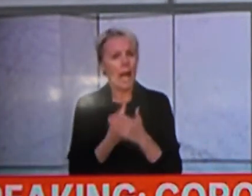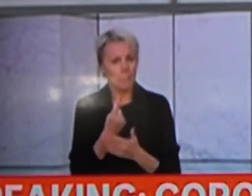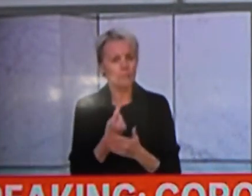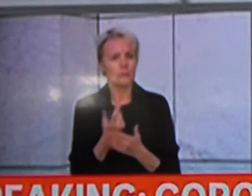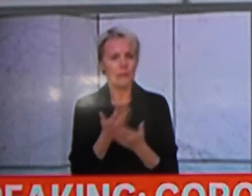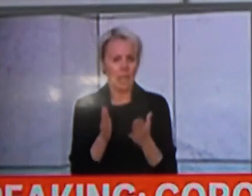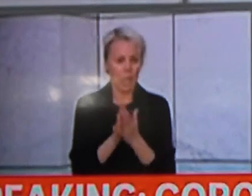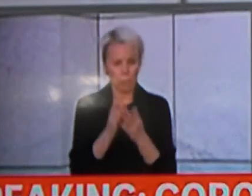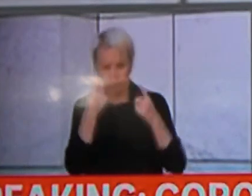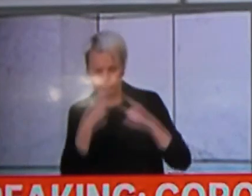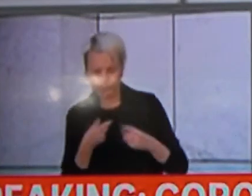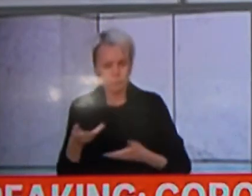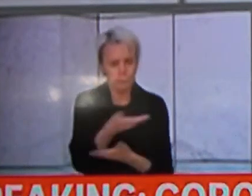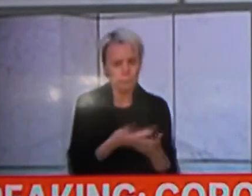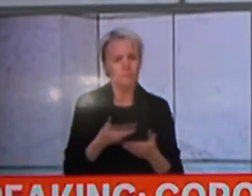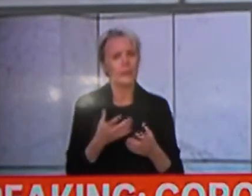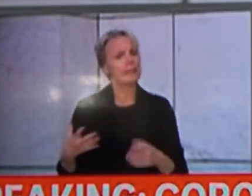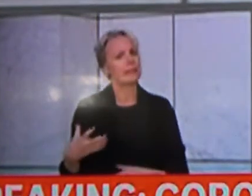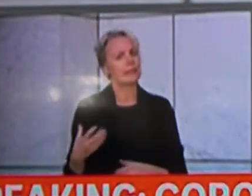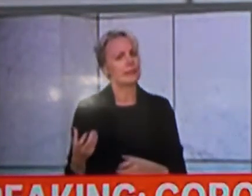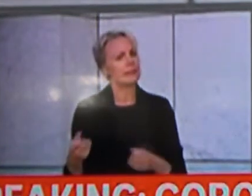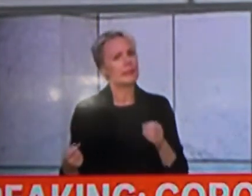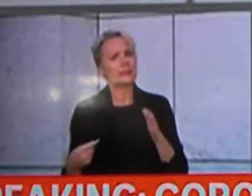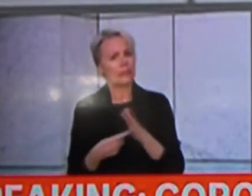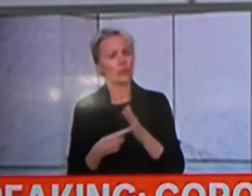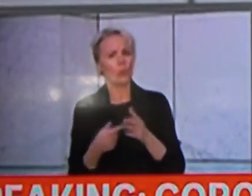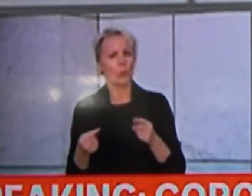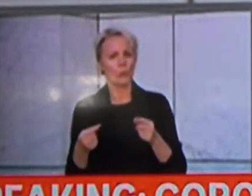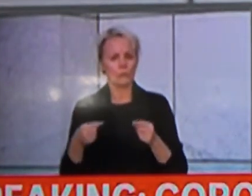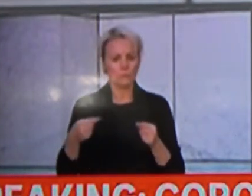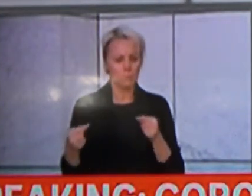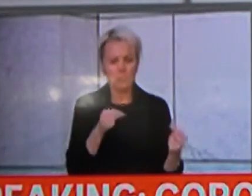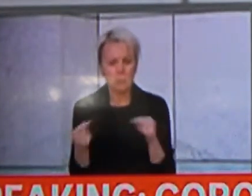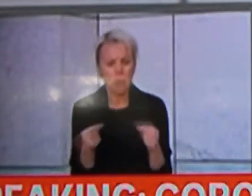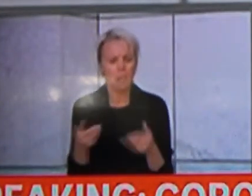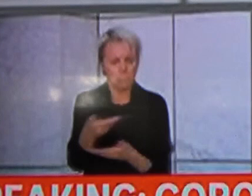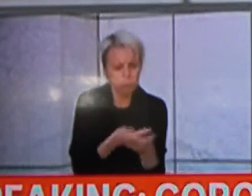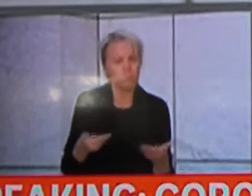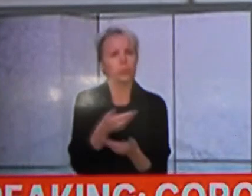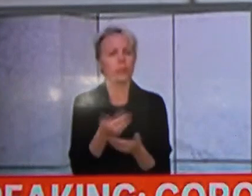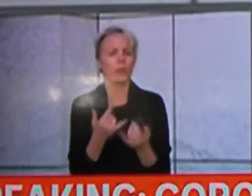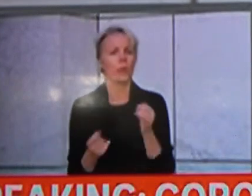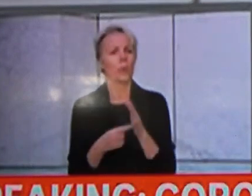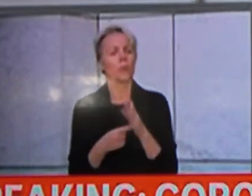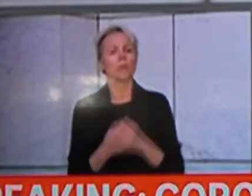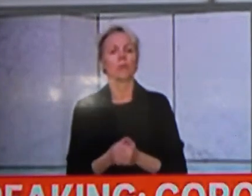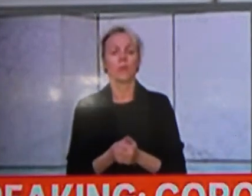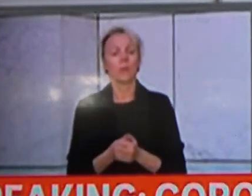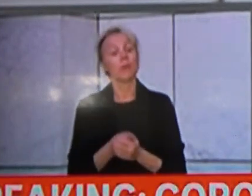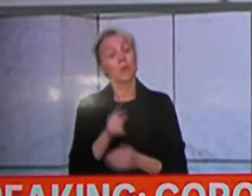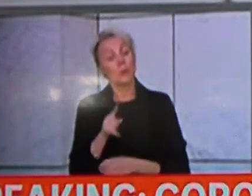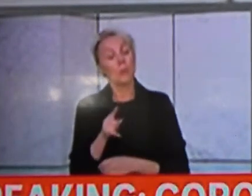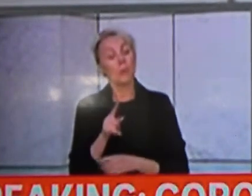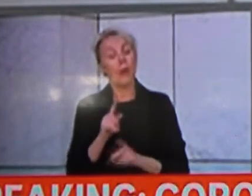of measures and the essential debate that should take place on those measures. But I do appreciate the practical spirit in which the Leader of